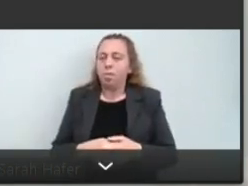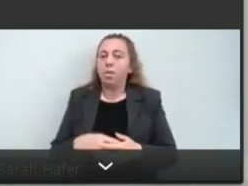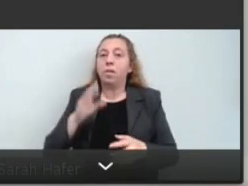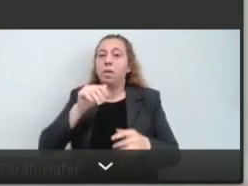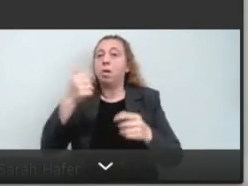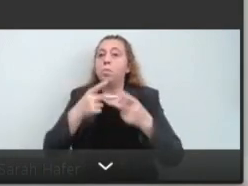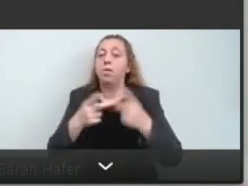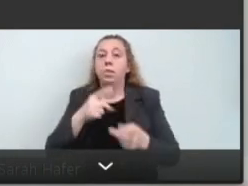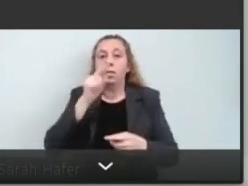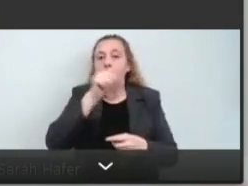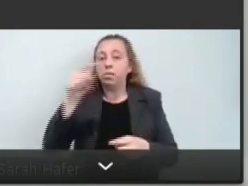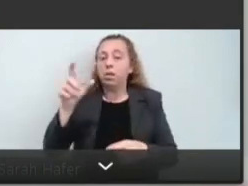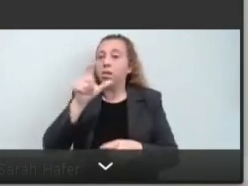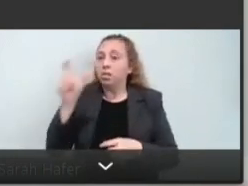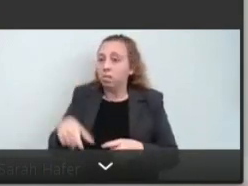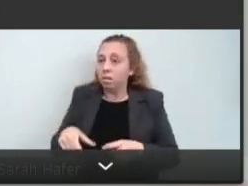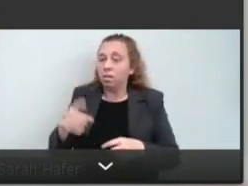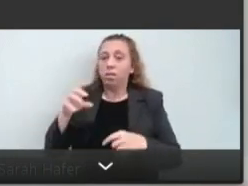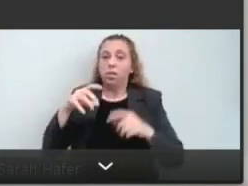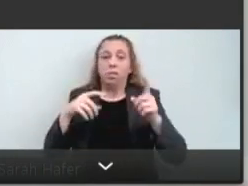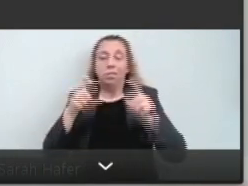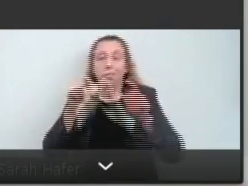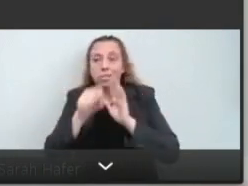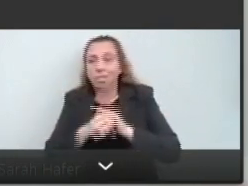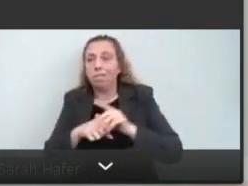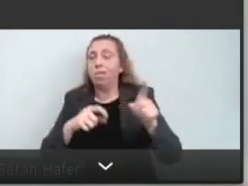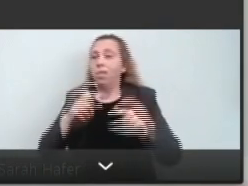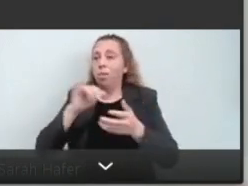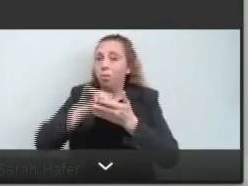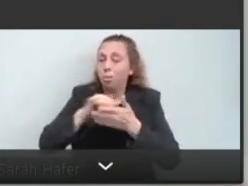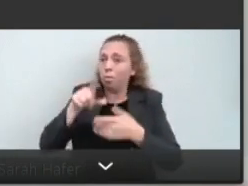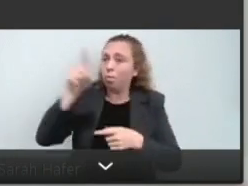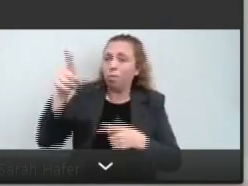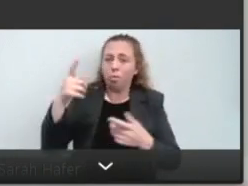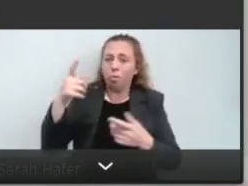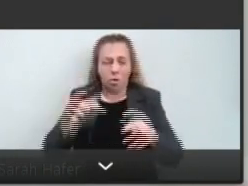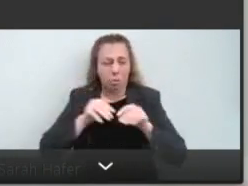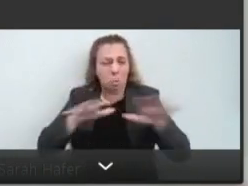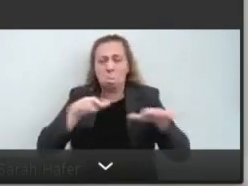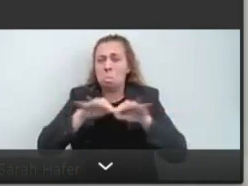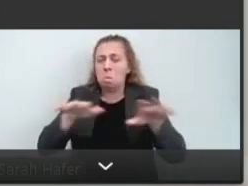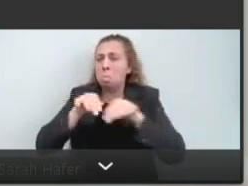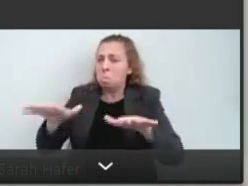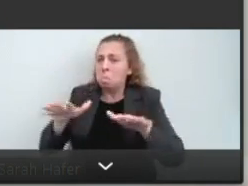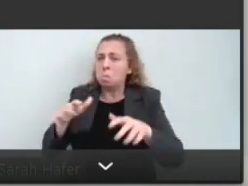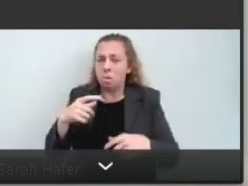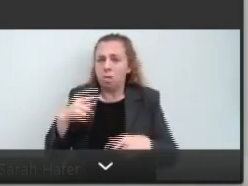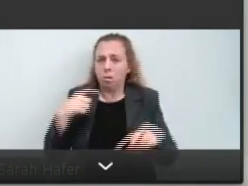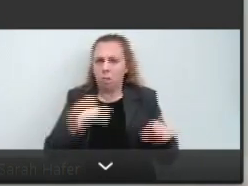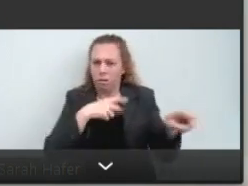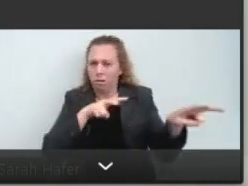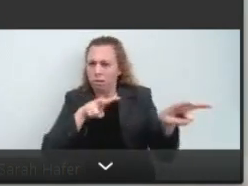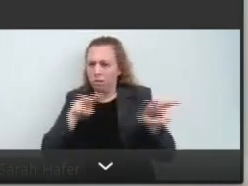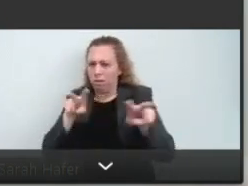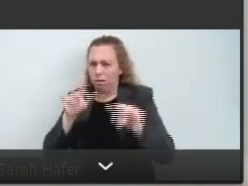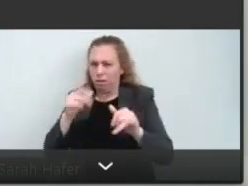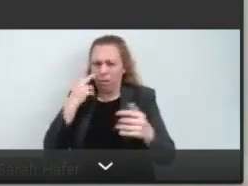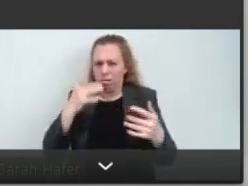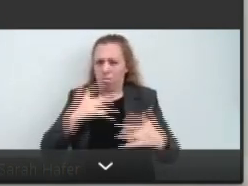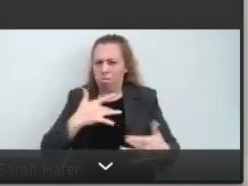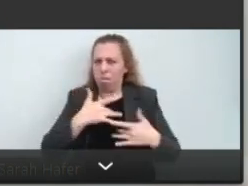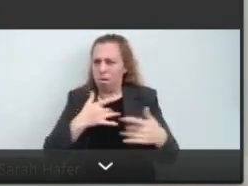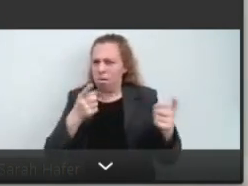state of Washington, and more recently New York City, leaving health systems overwhelmed and people losing loved ones unnecessarily to this